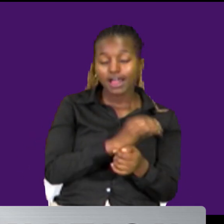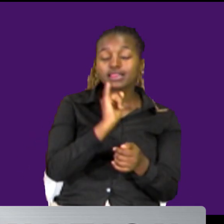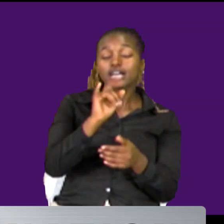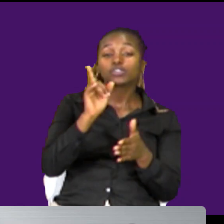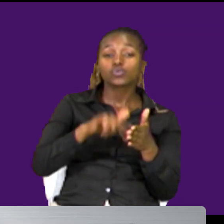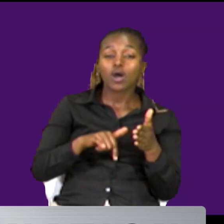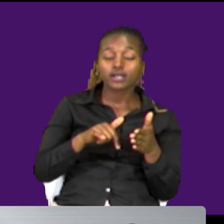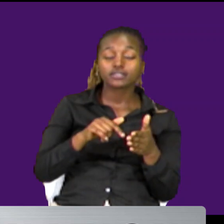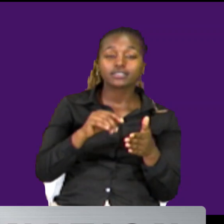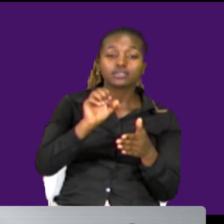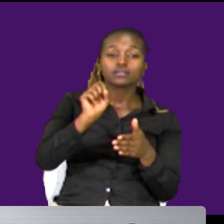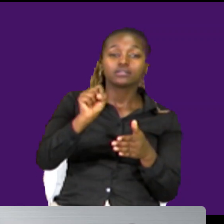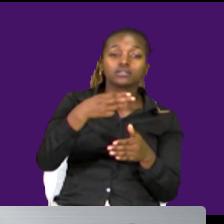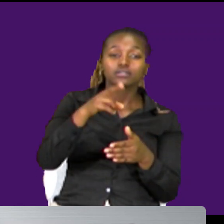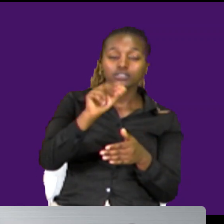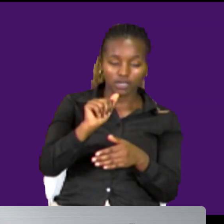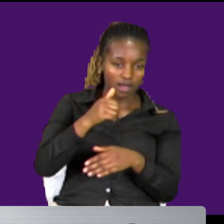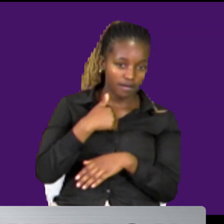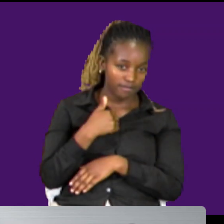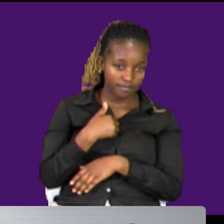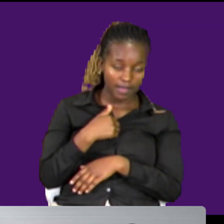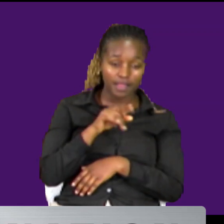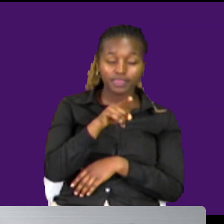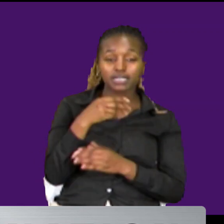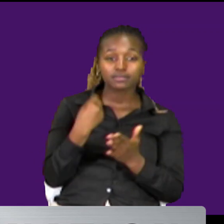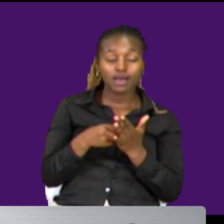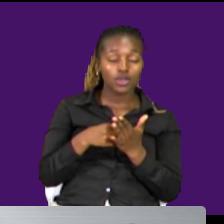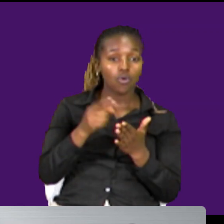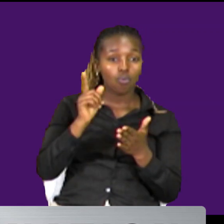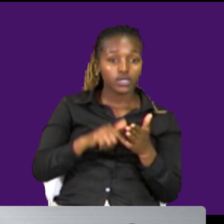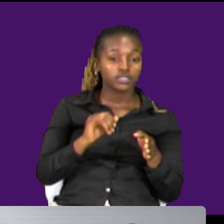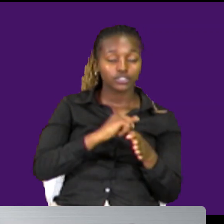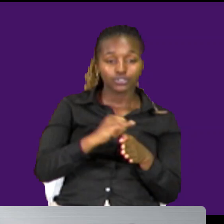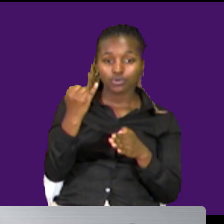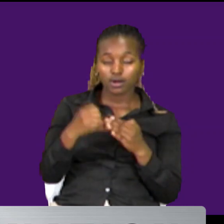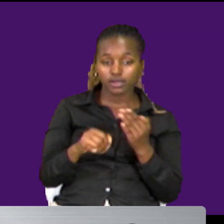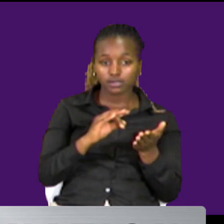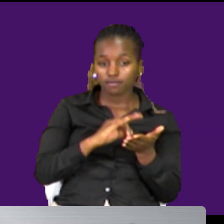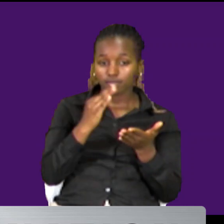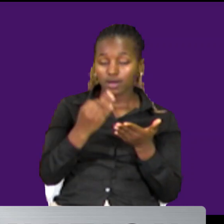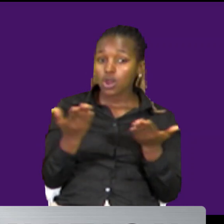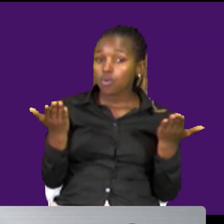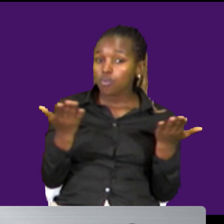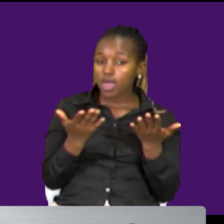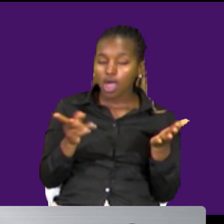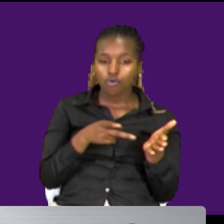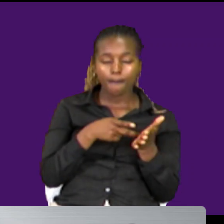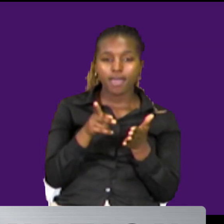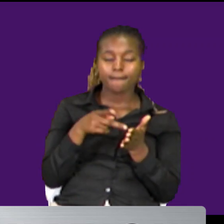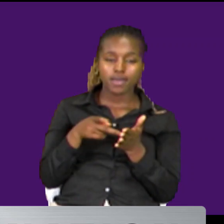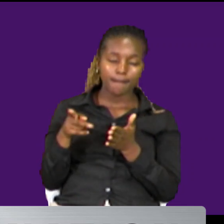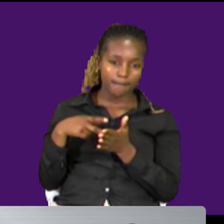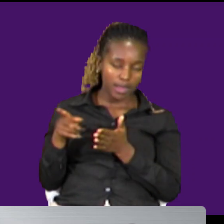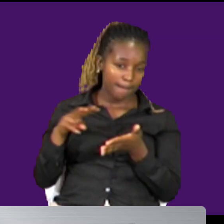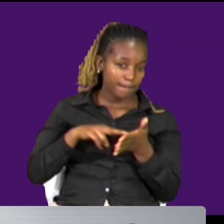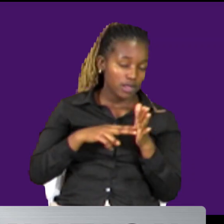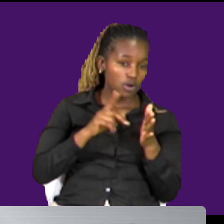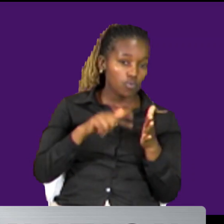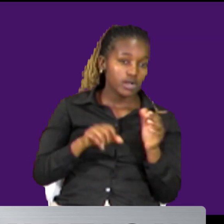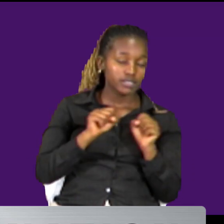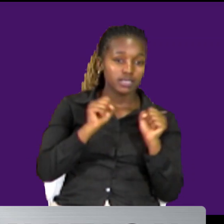Okay. All right, because this is a fund, it's an insurance fund, which you pay from where you work from. So the system